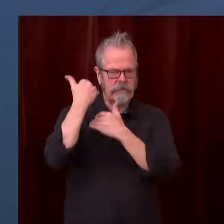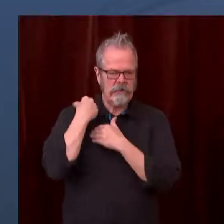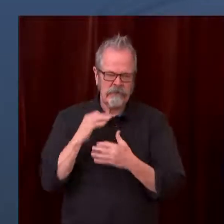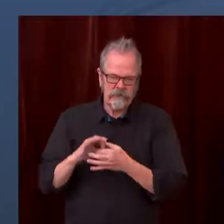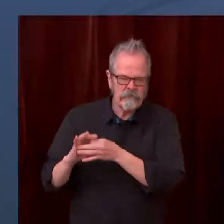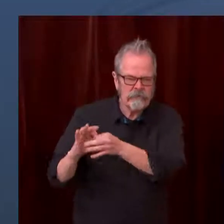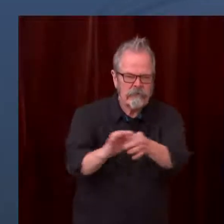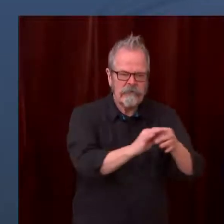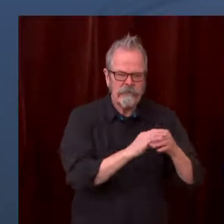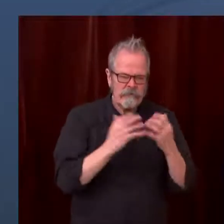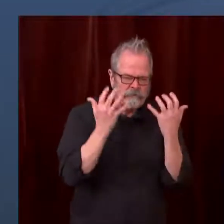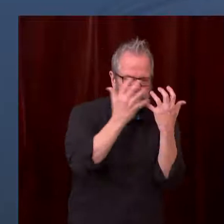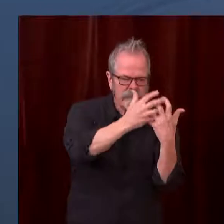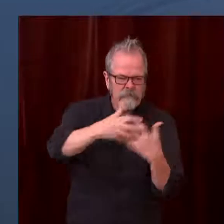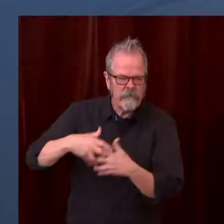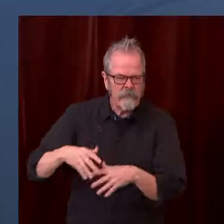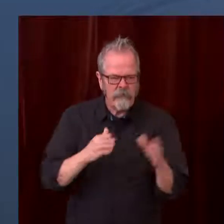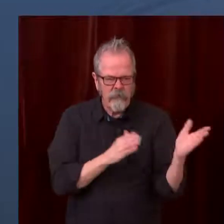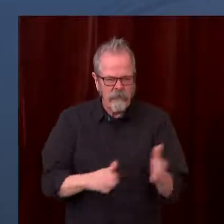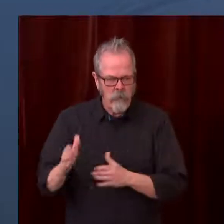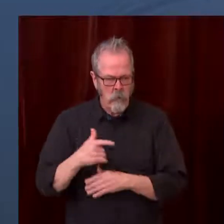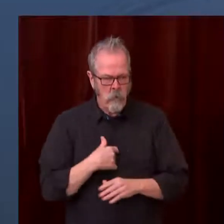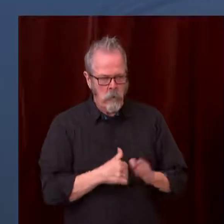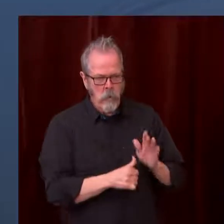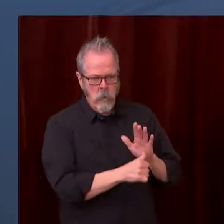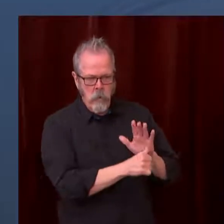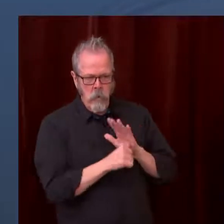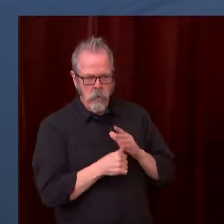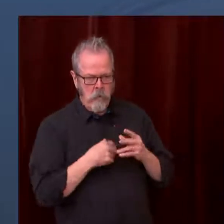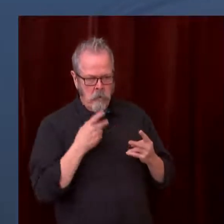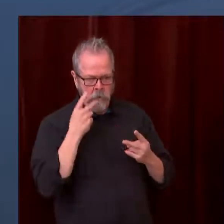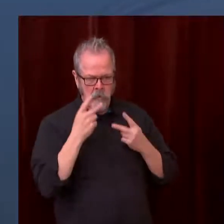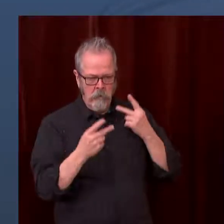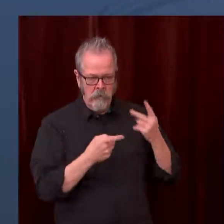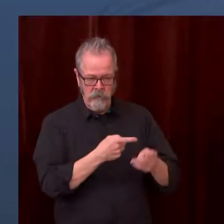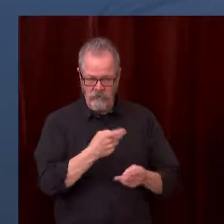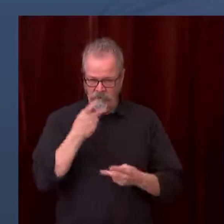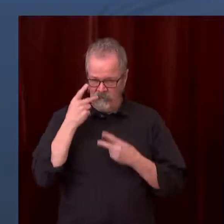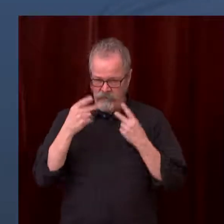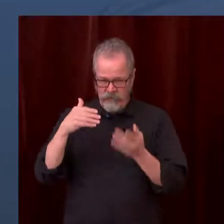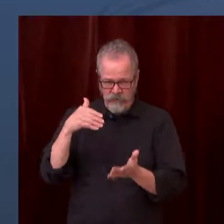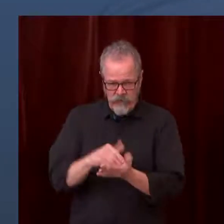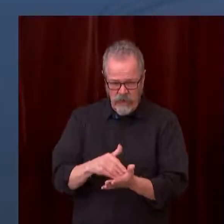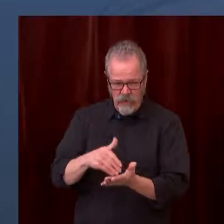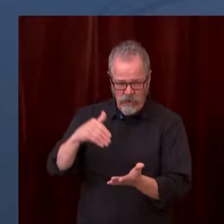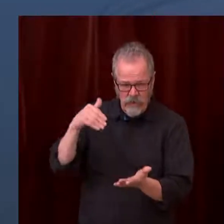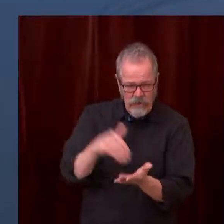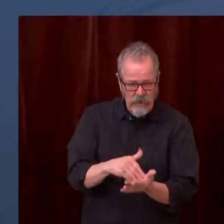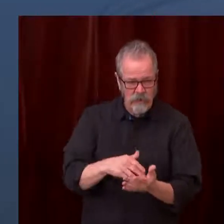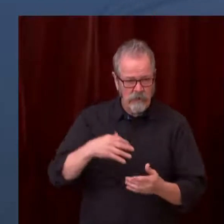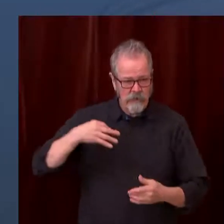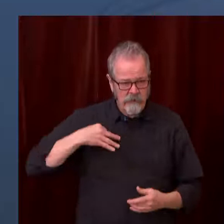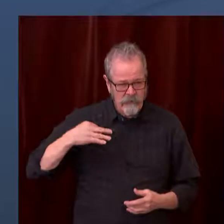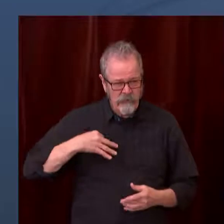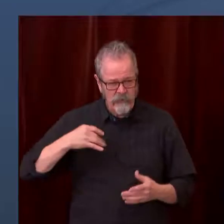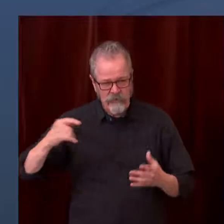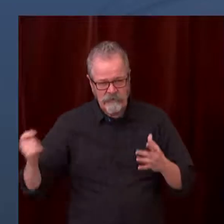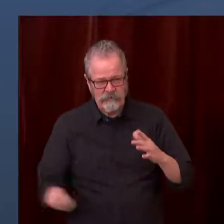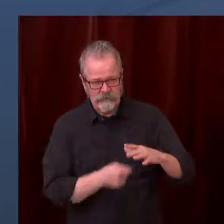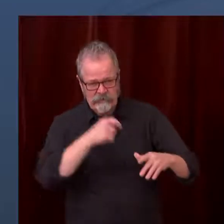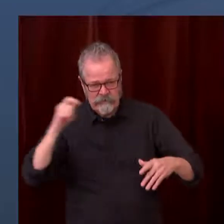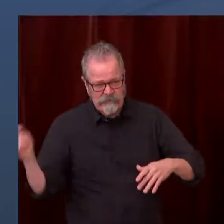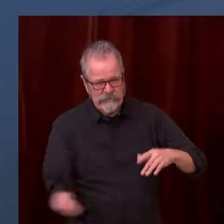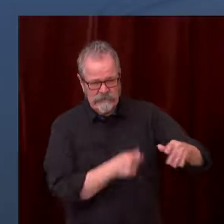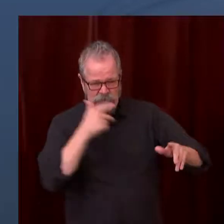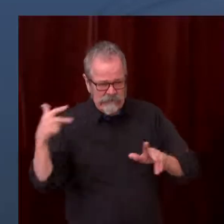hundreds of volunteers doing the traffic control, registration process, helping people. And that volunteer